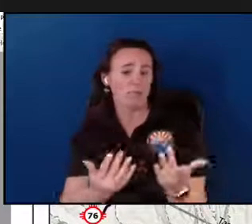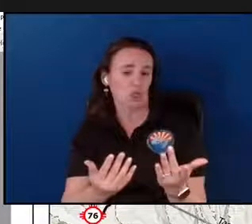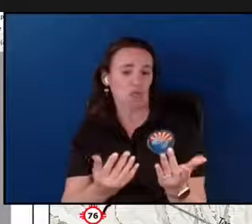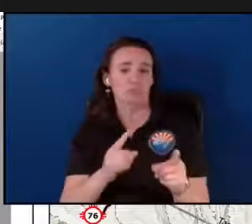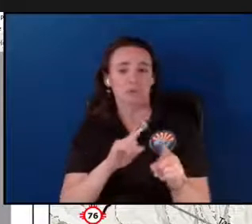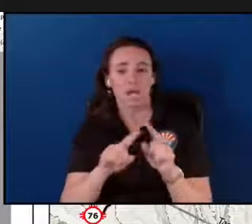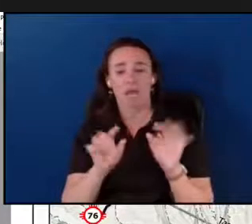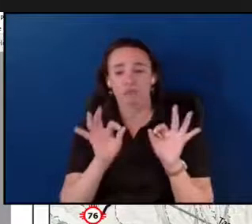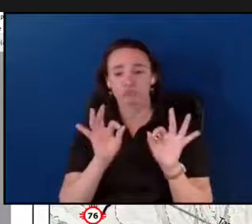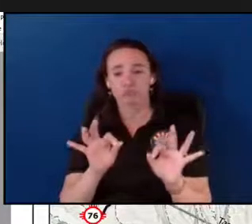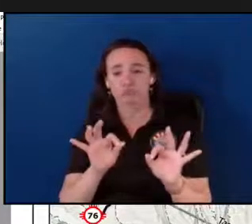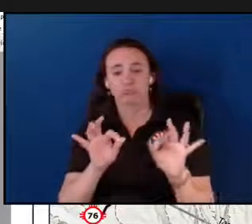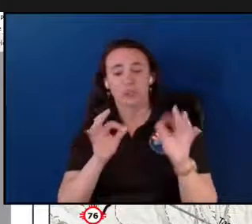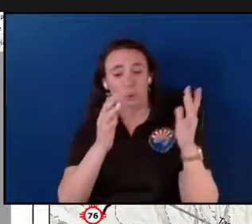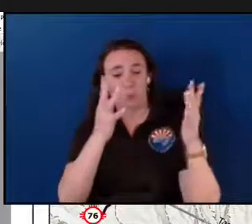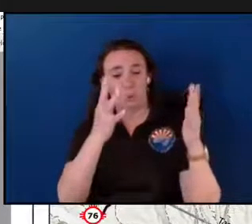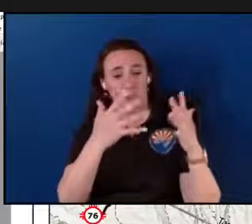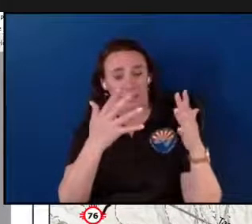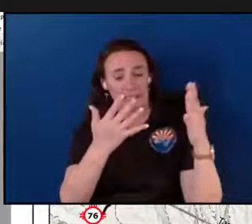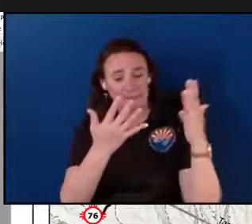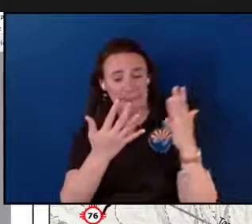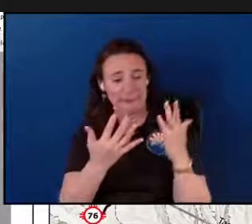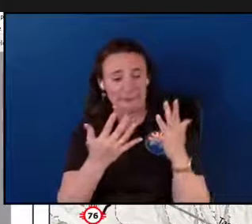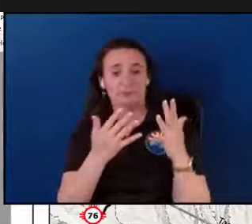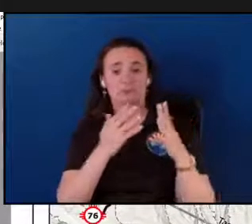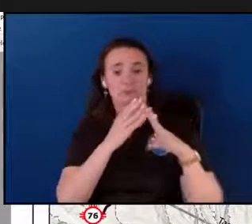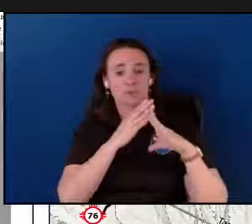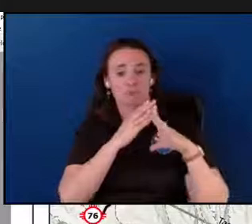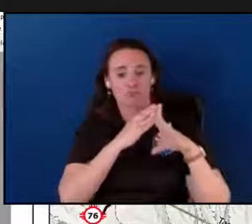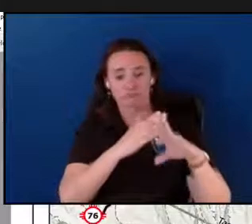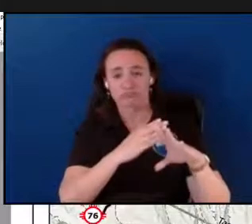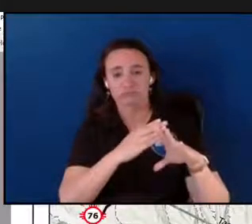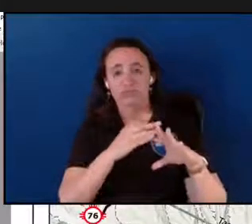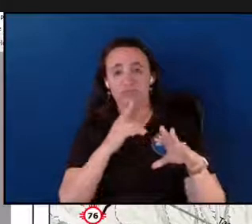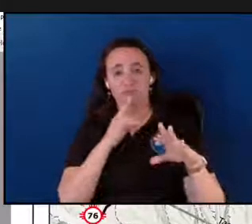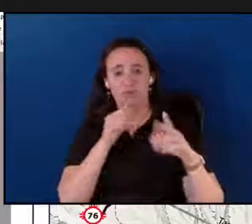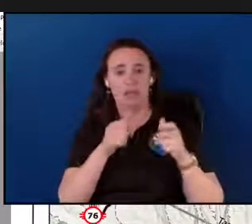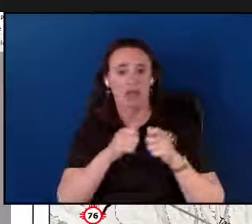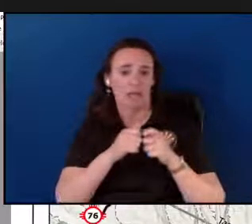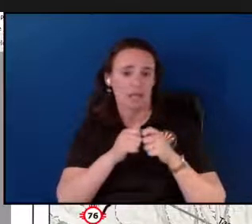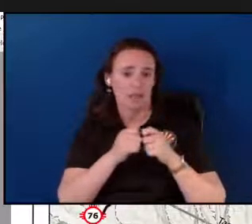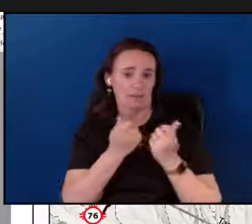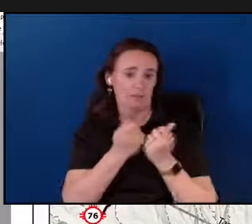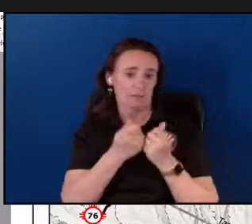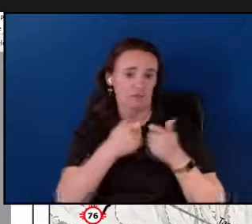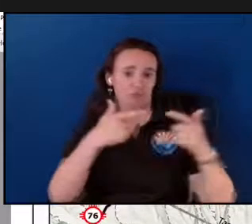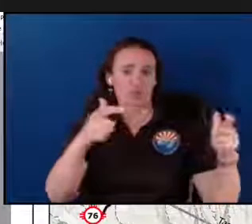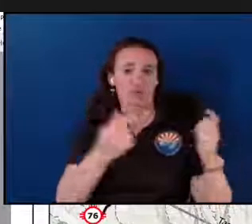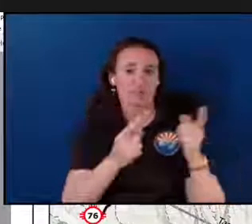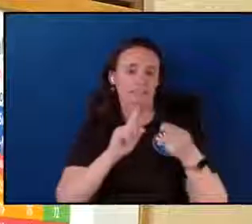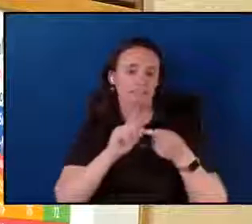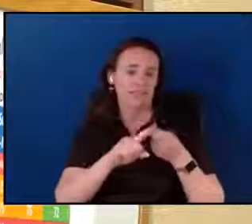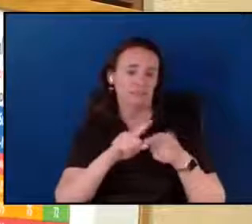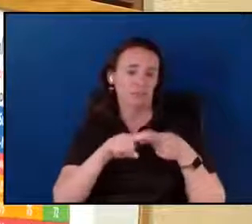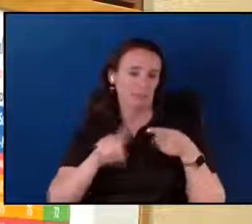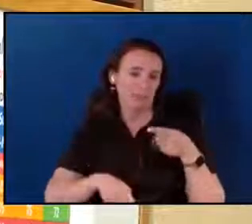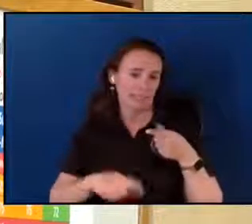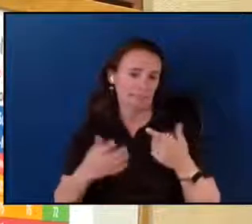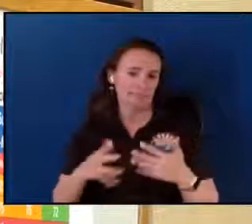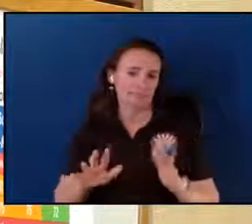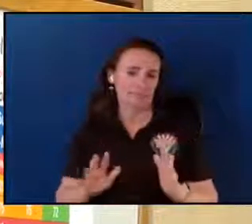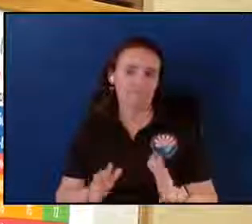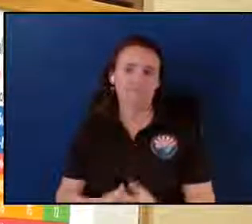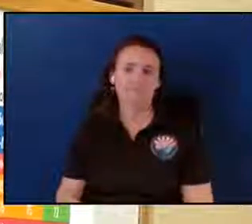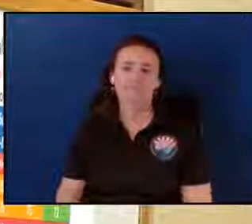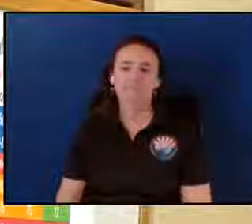we'll see a lot of perimeter growth until we get into the weekend. End of my report. Thank you. Thank